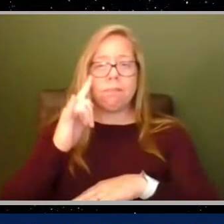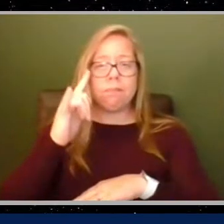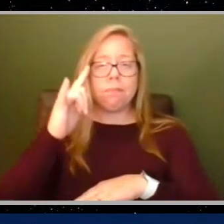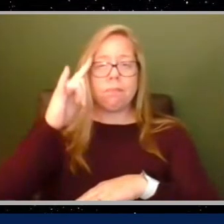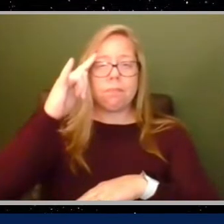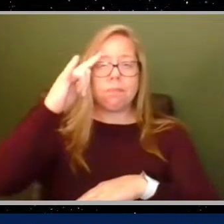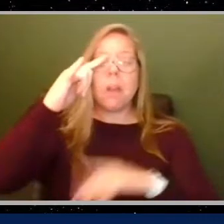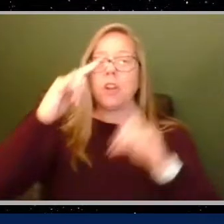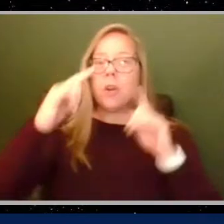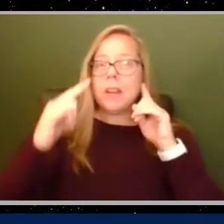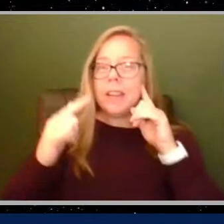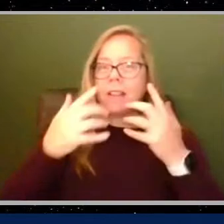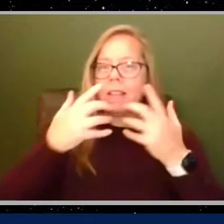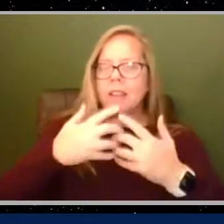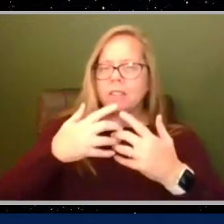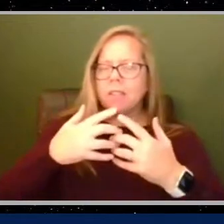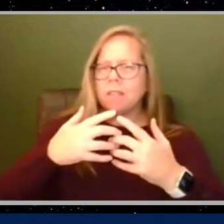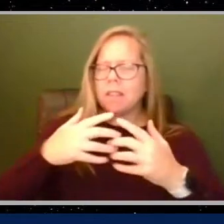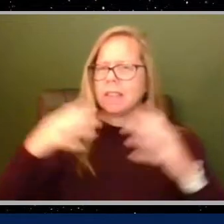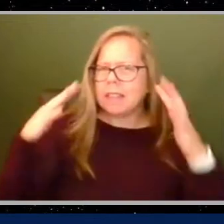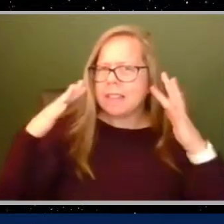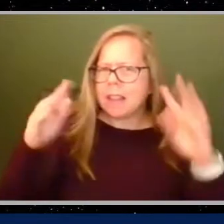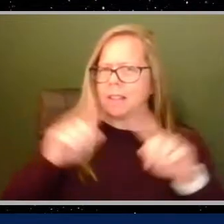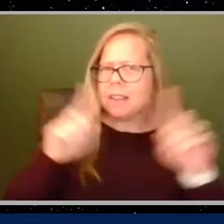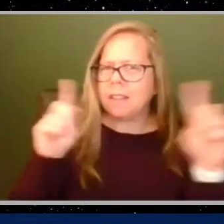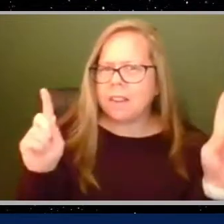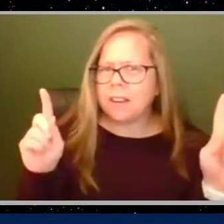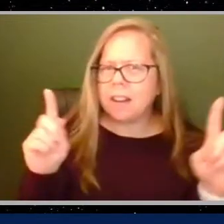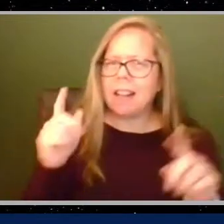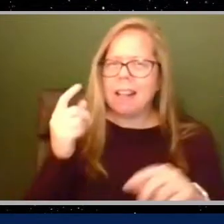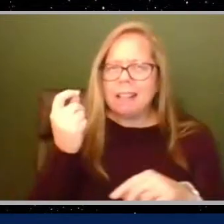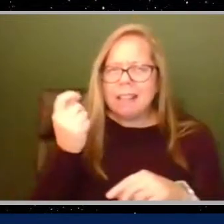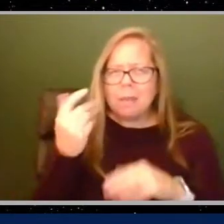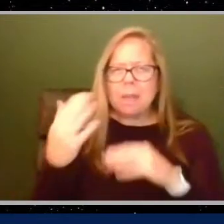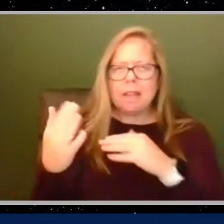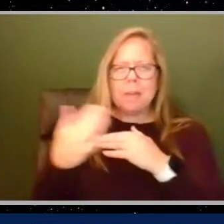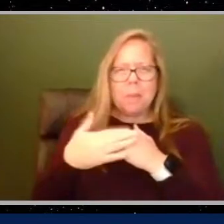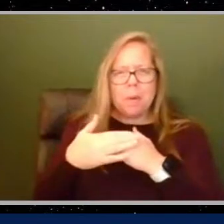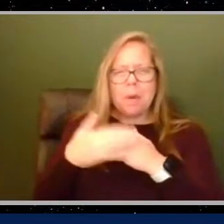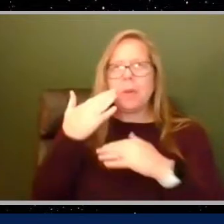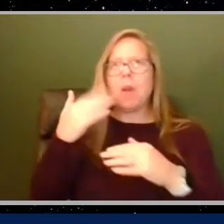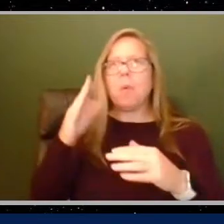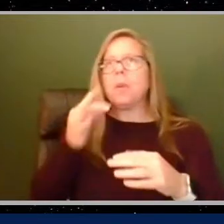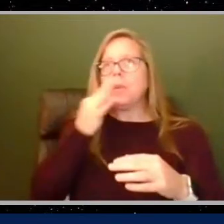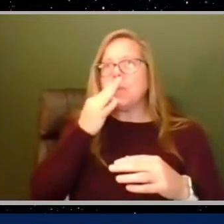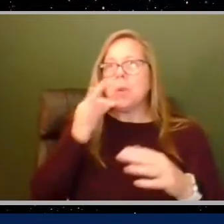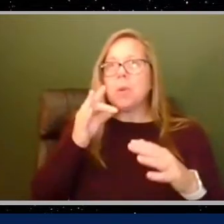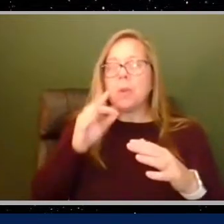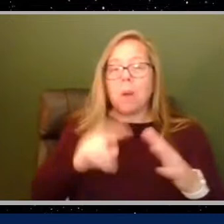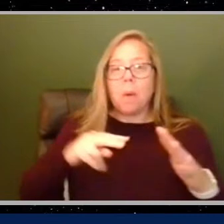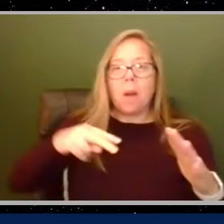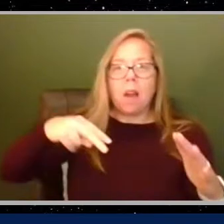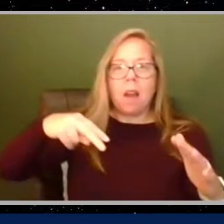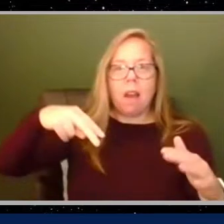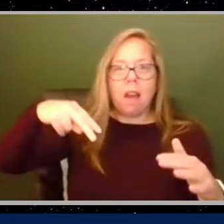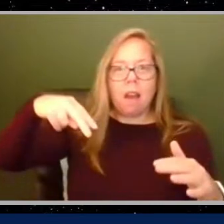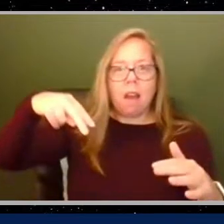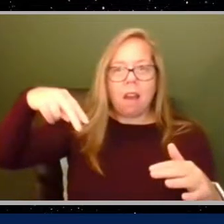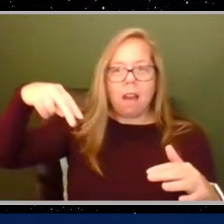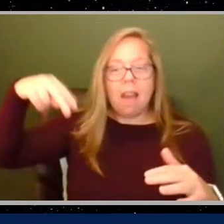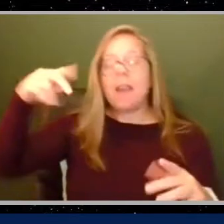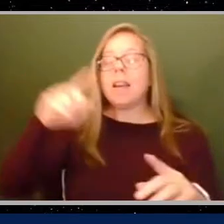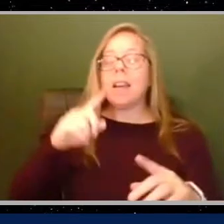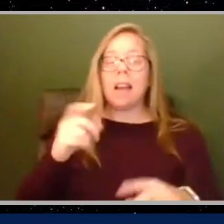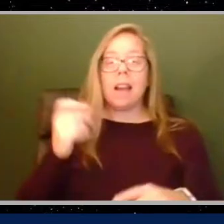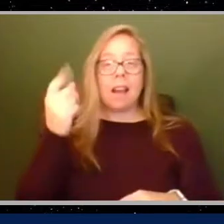more warning. The downside is that, for what I understand, that within the zero-G